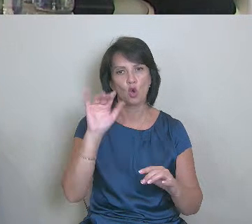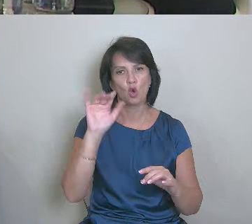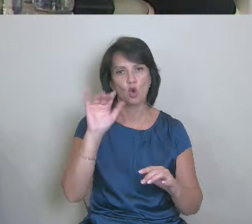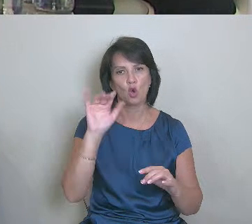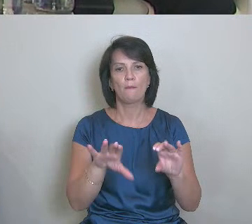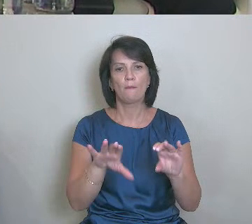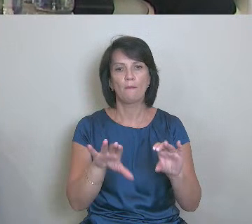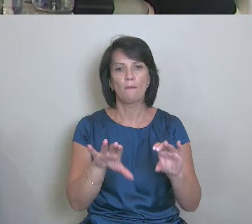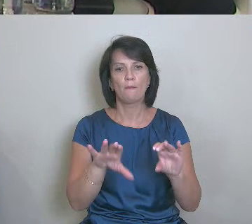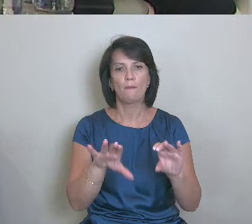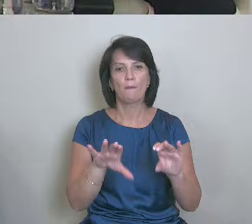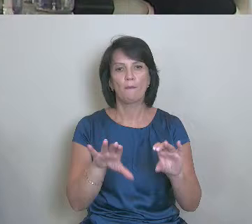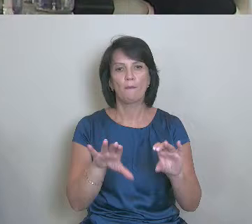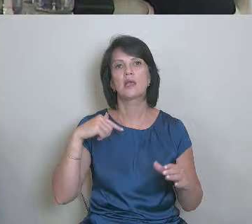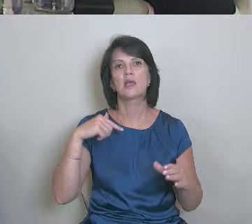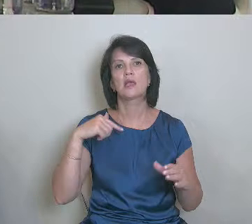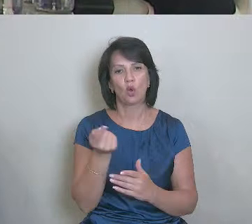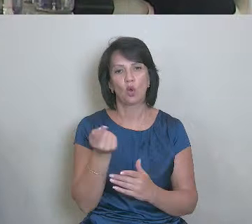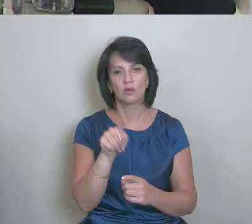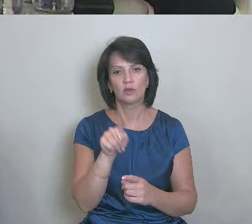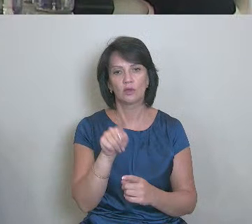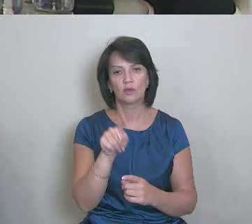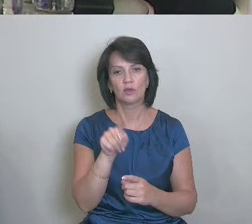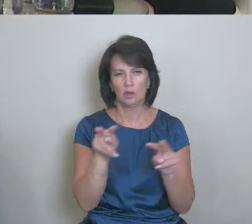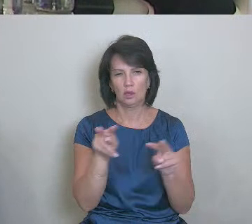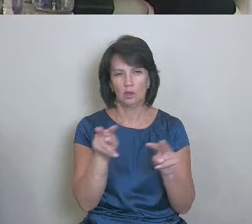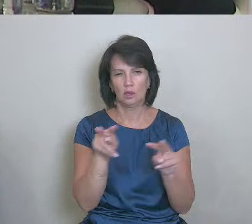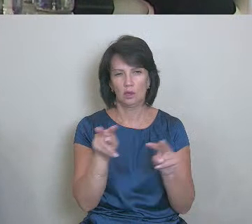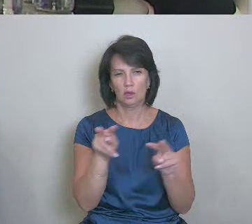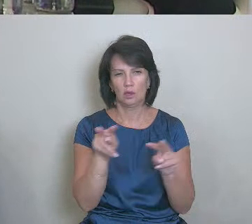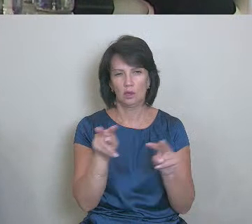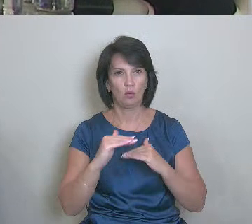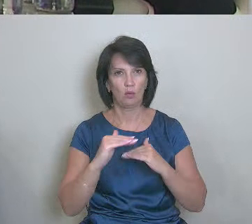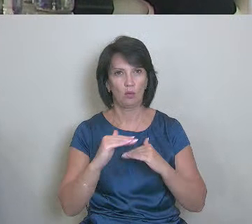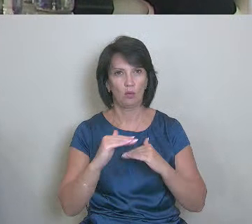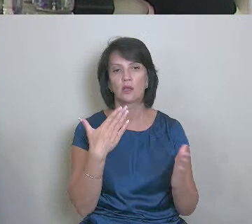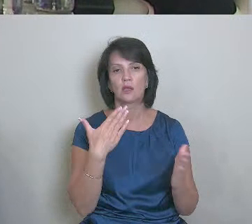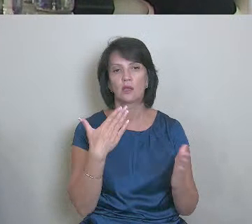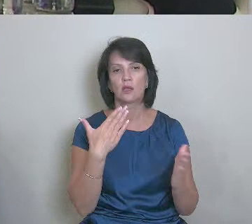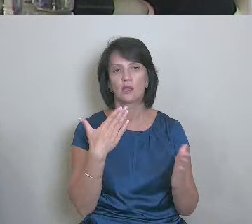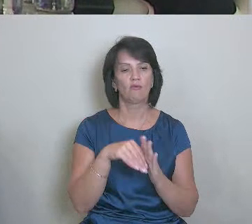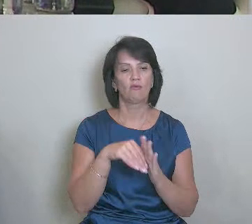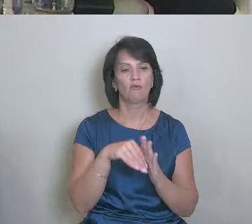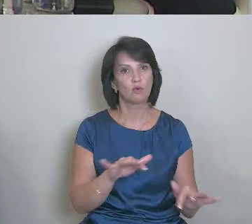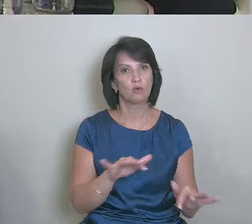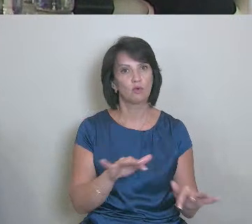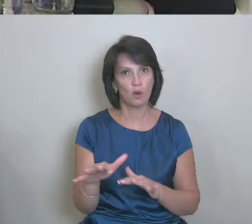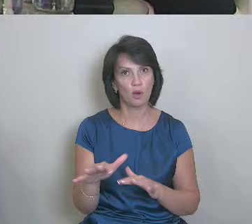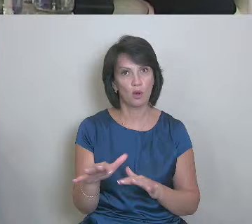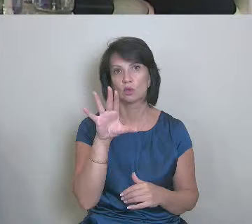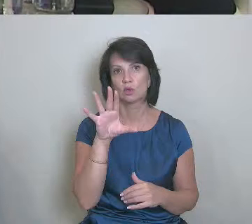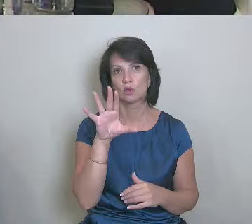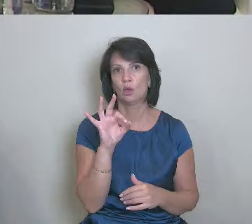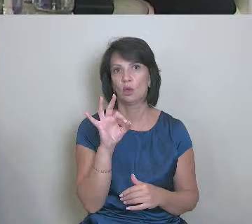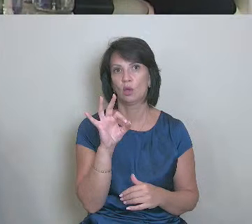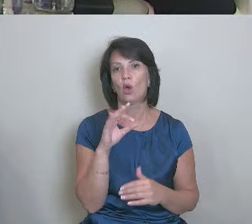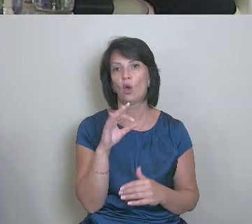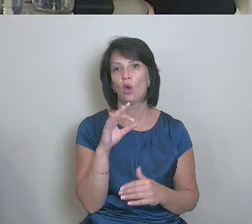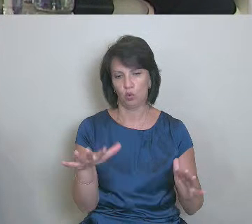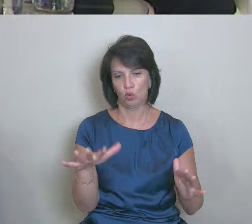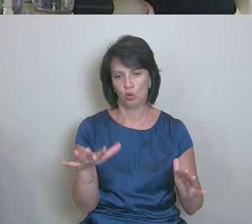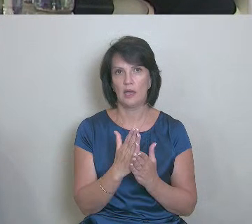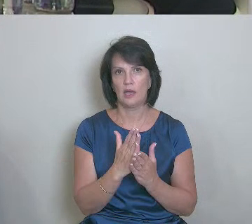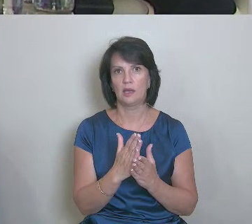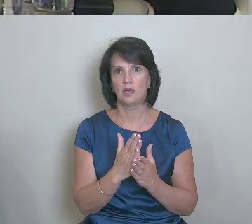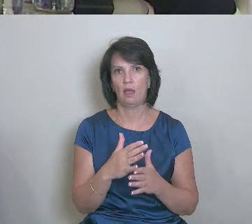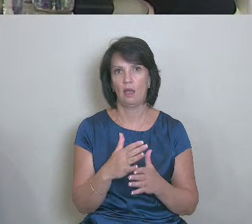yesterday we interpreted this aspect. I am actually following the process of commenting on the